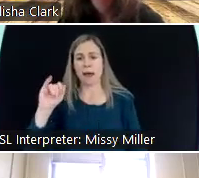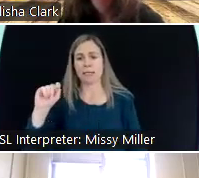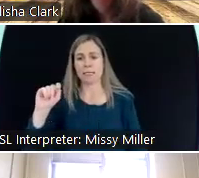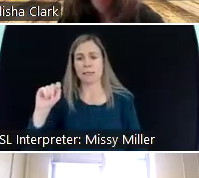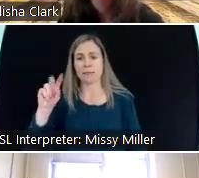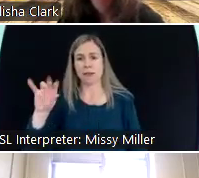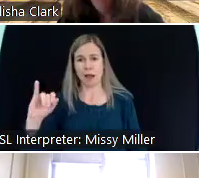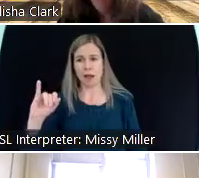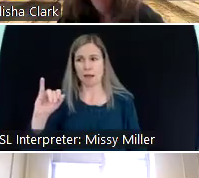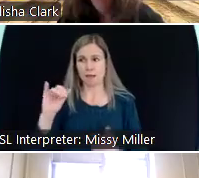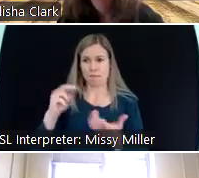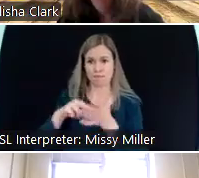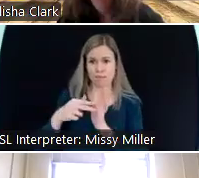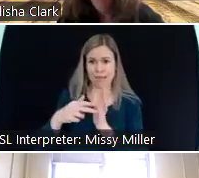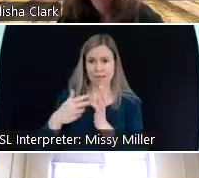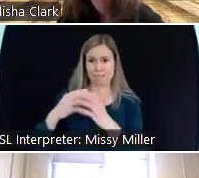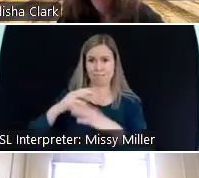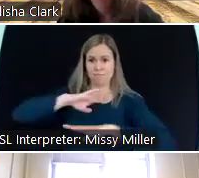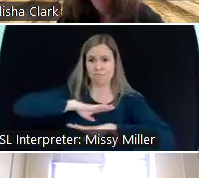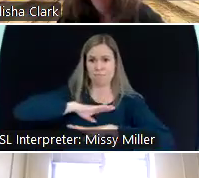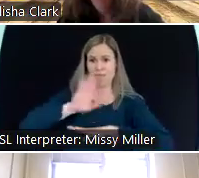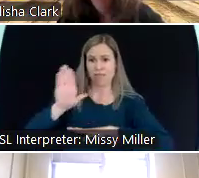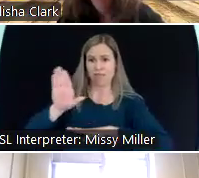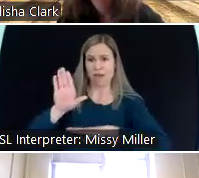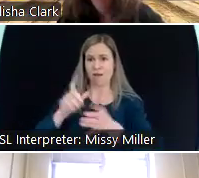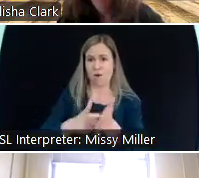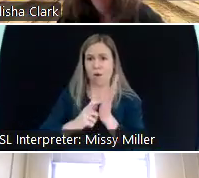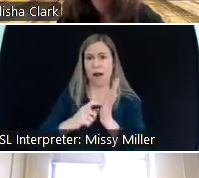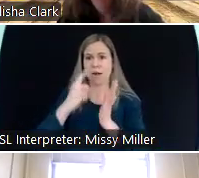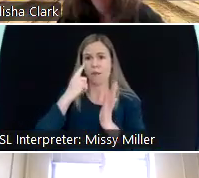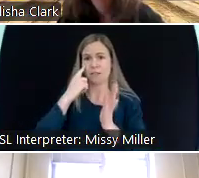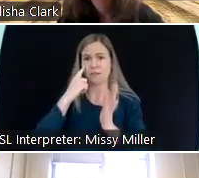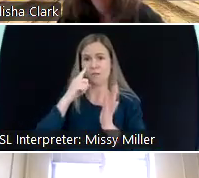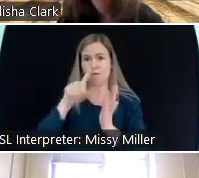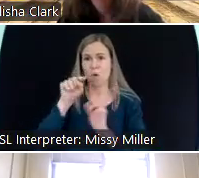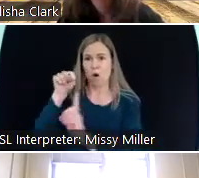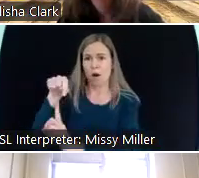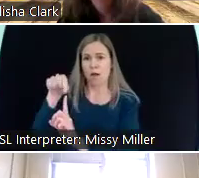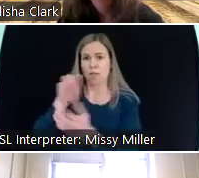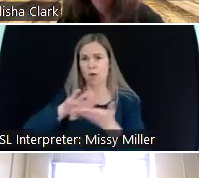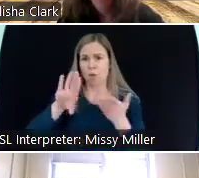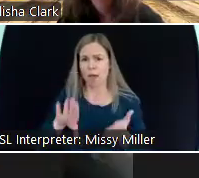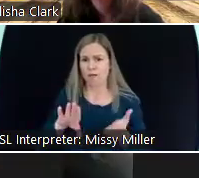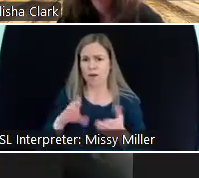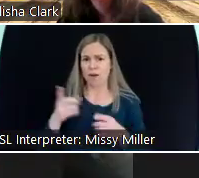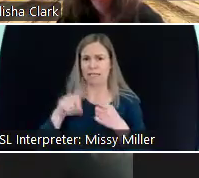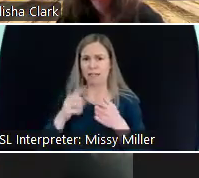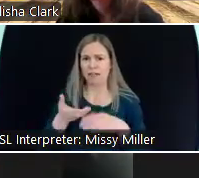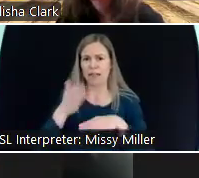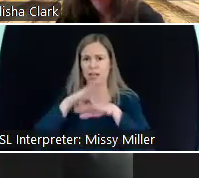not fit criteria for the waiver until their LLC increased to nursing facility?